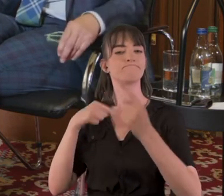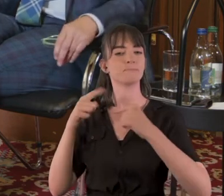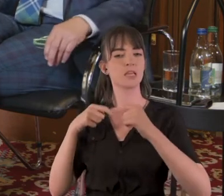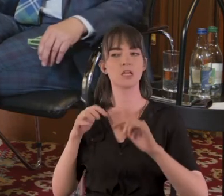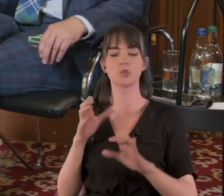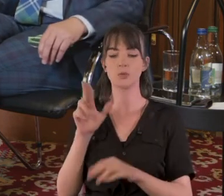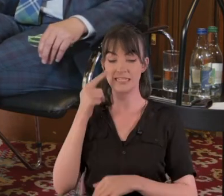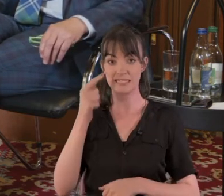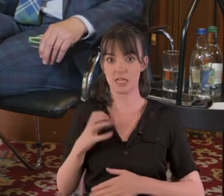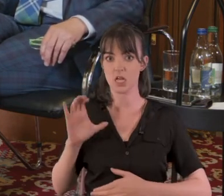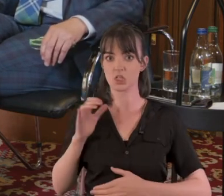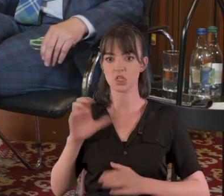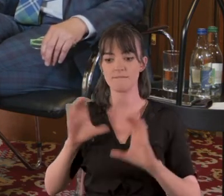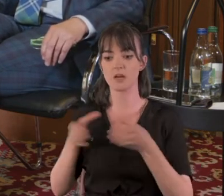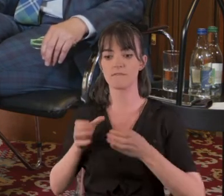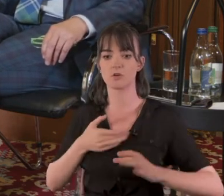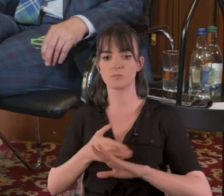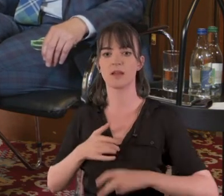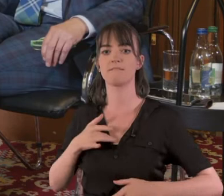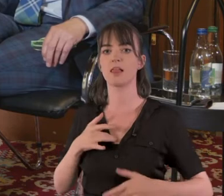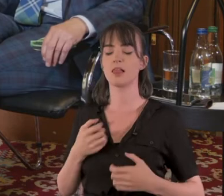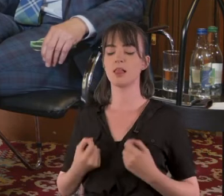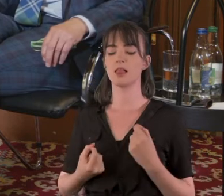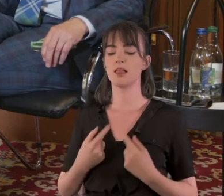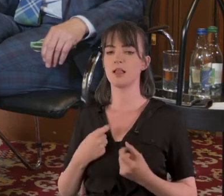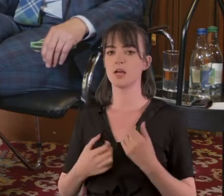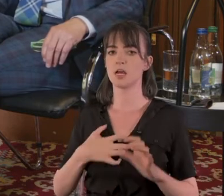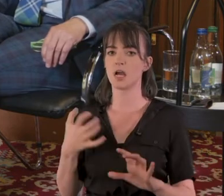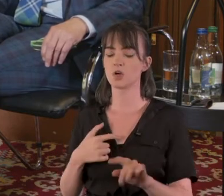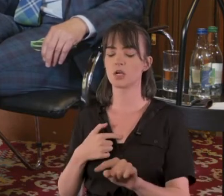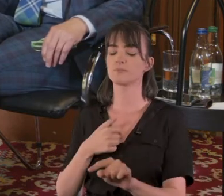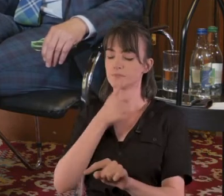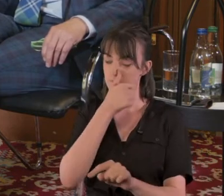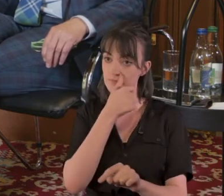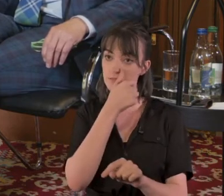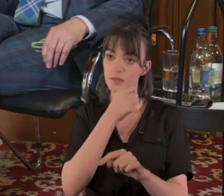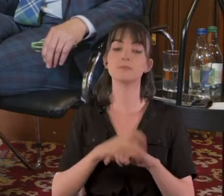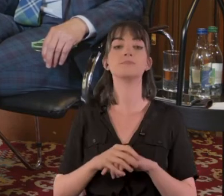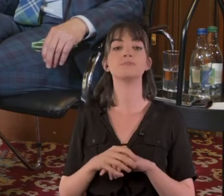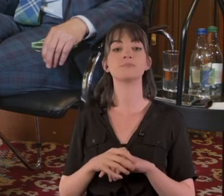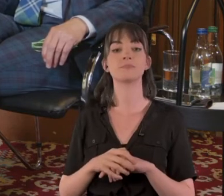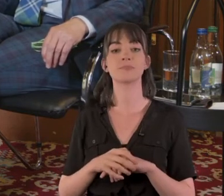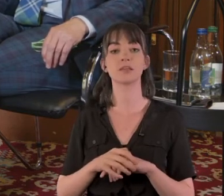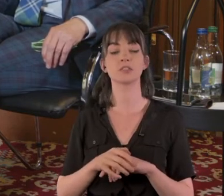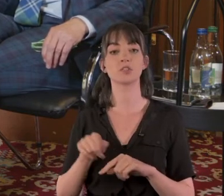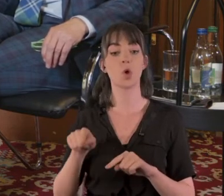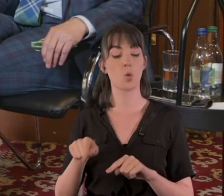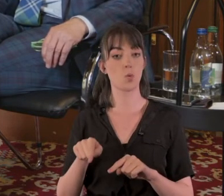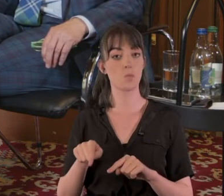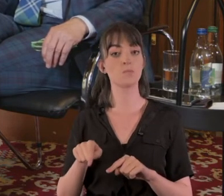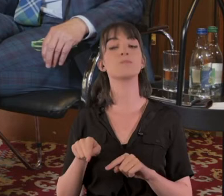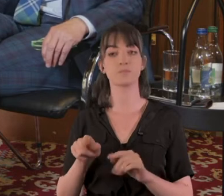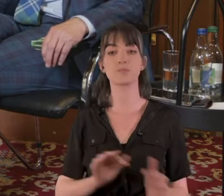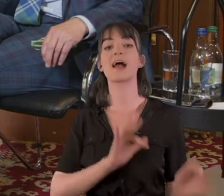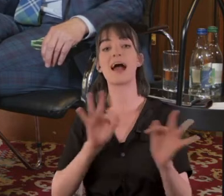indignation. And carrying that a stage further, so something that becomes extraordinarily clear in that